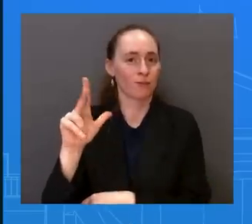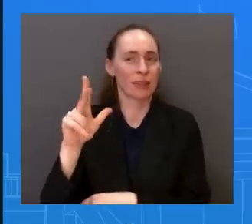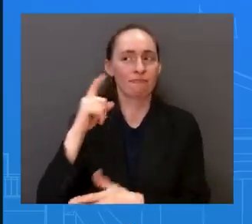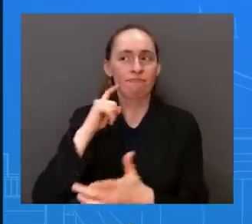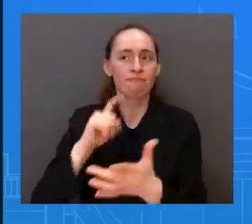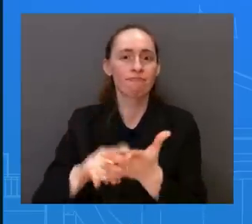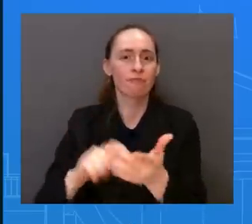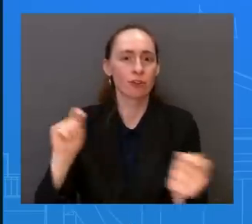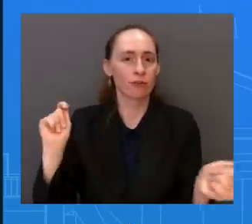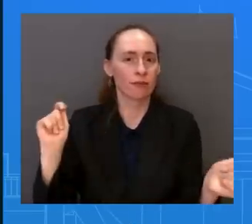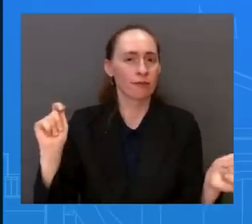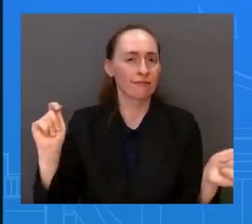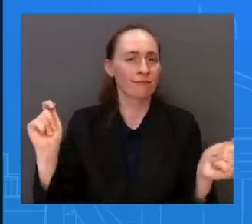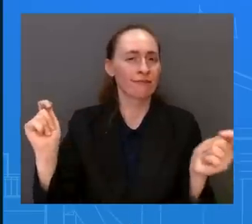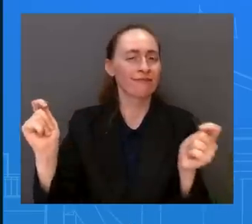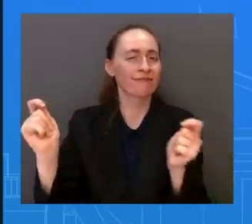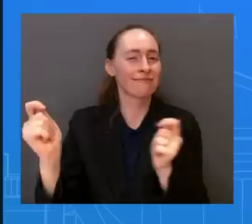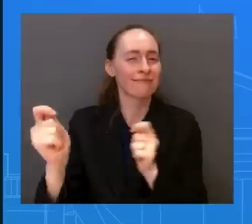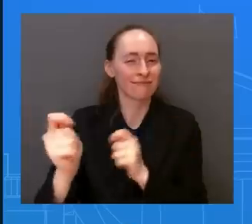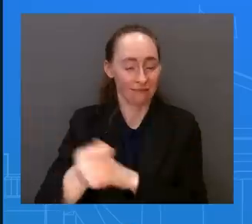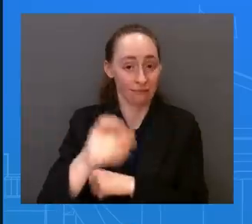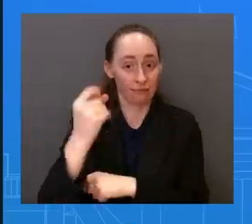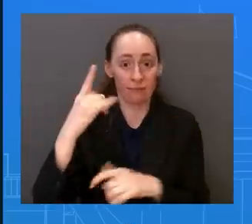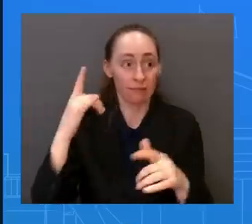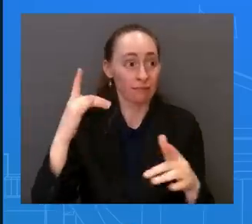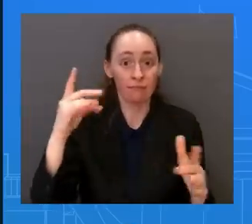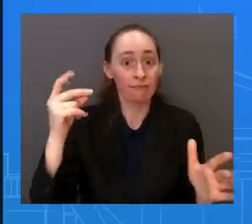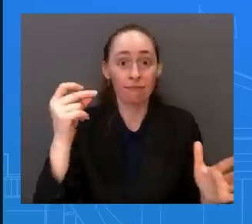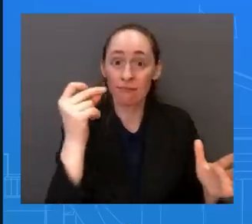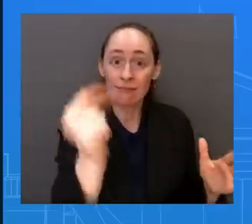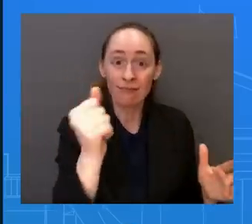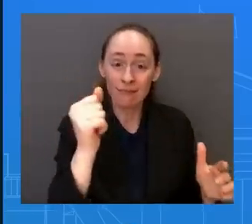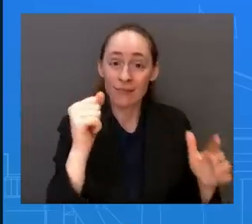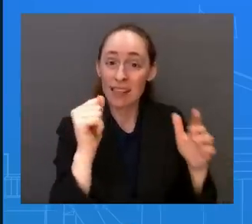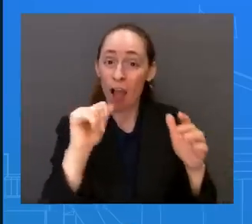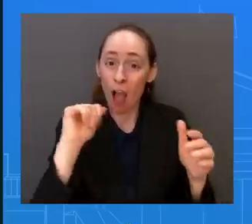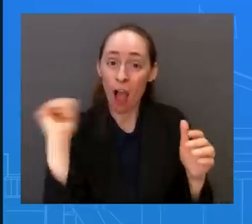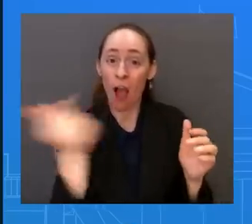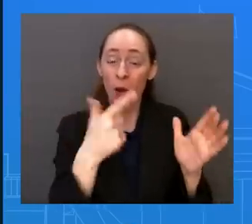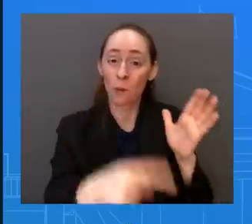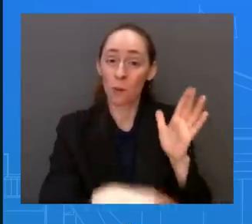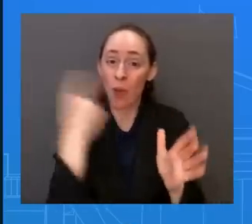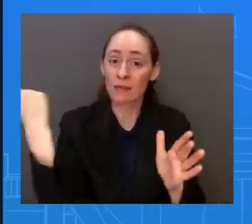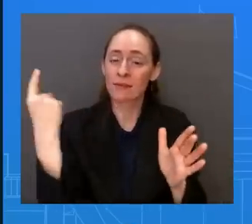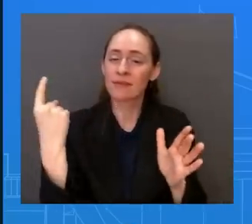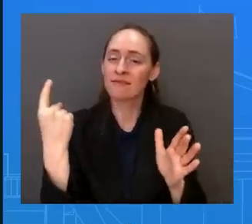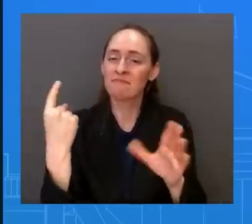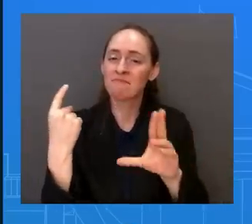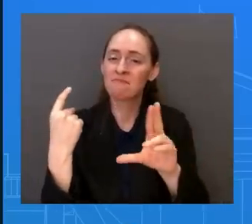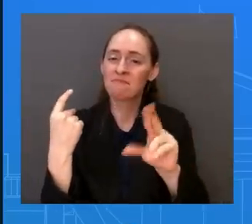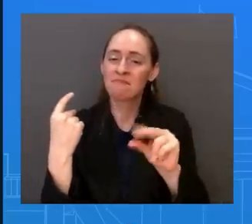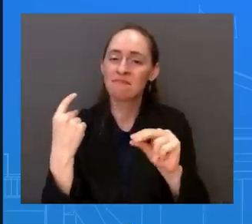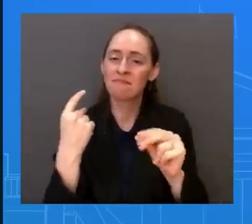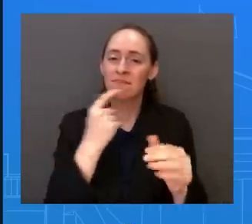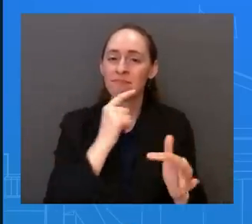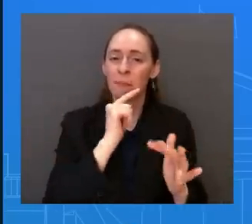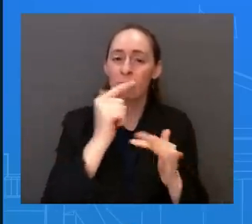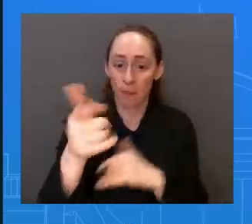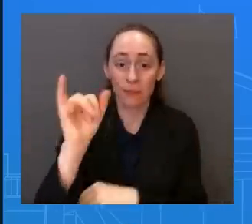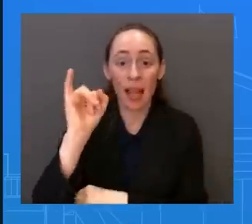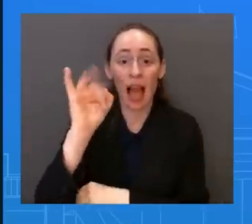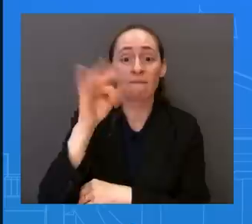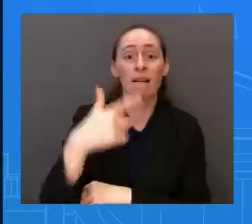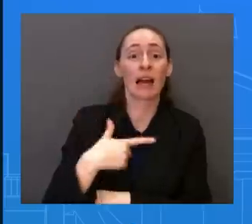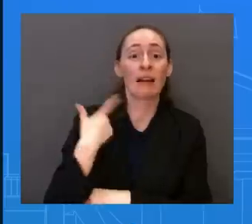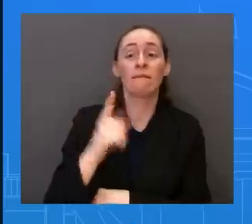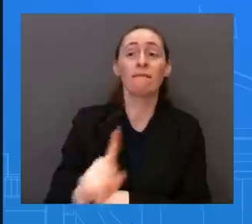in a community like the greater Syracuse community in upstate New York, or outside in the area around Phoenix,